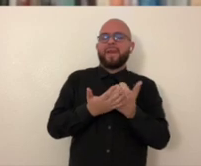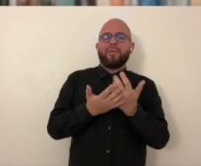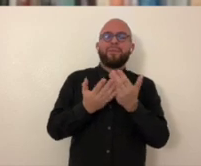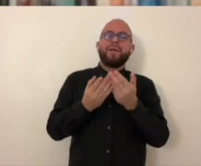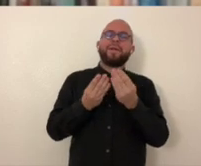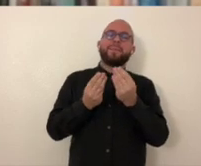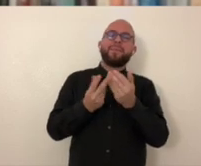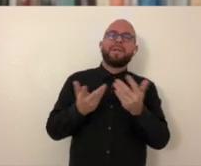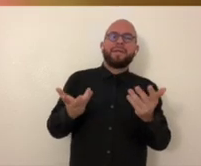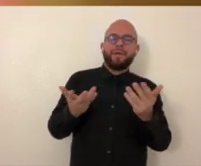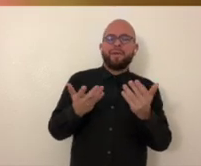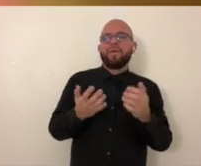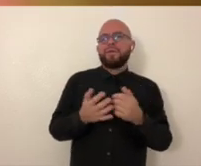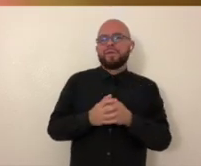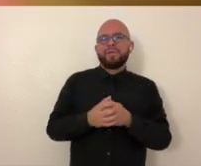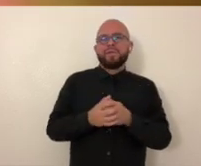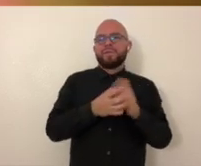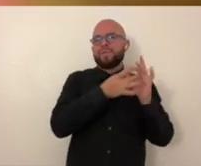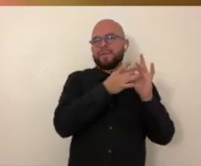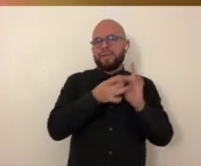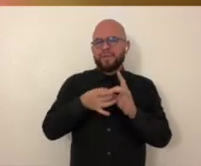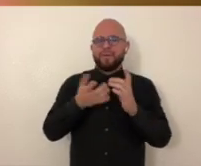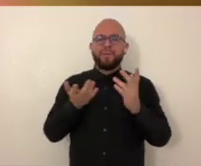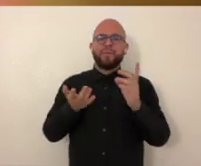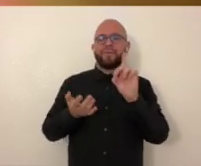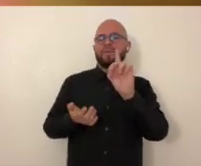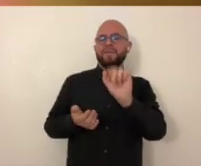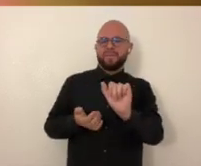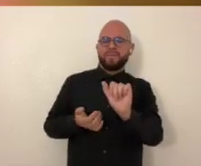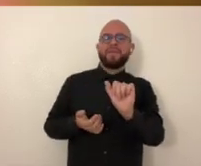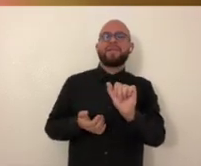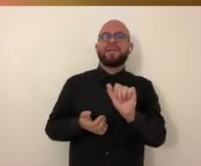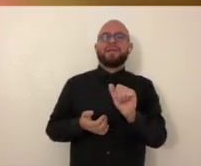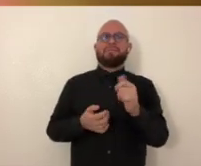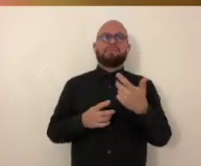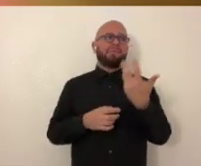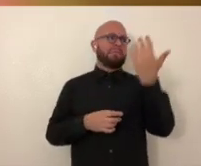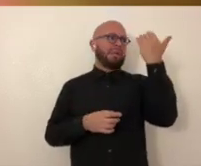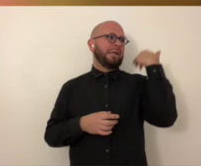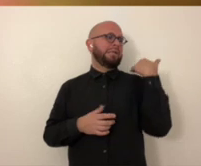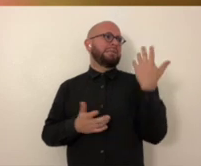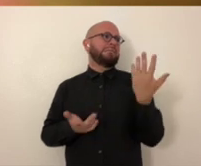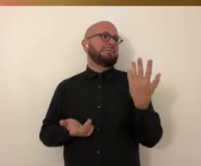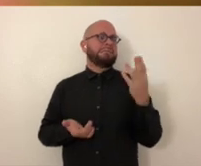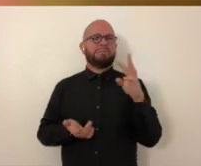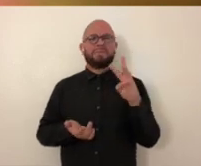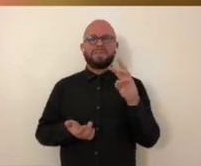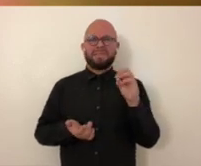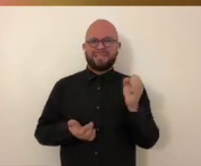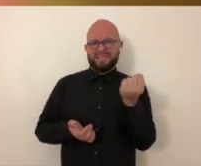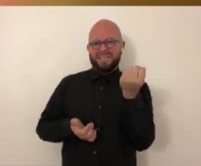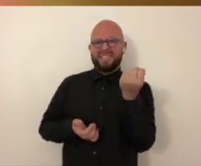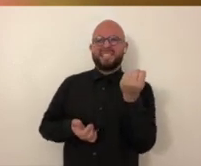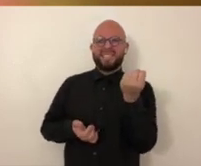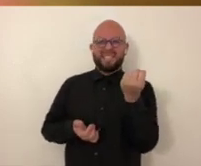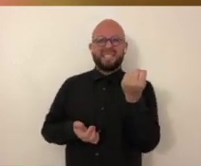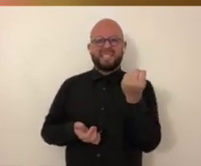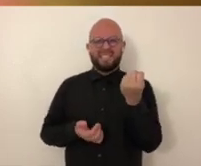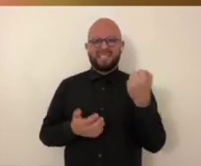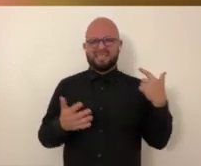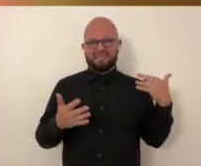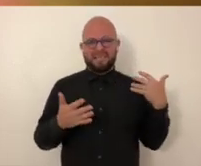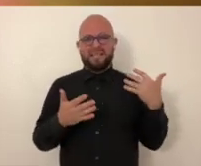collage. Yes, now I've been gathering materials